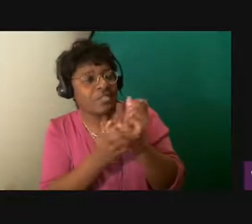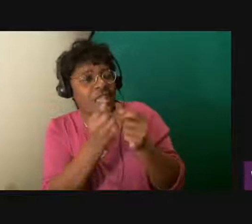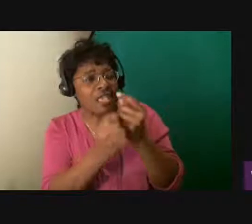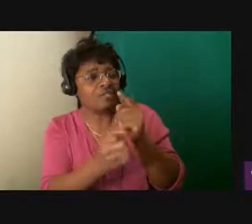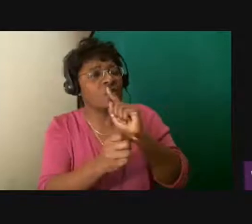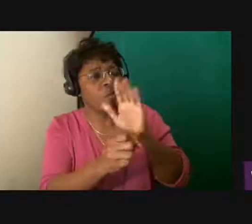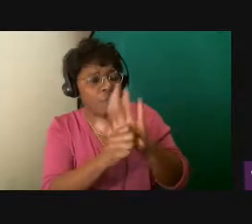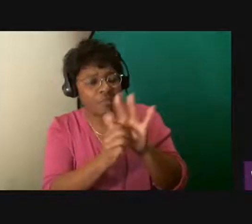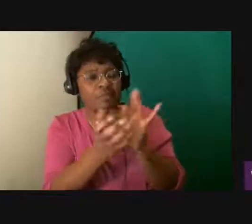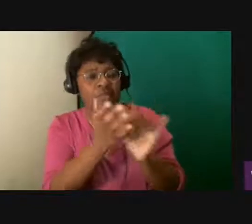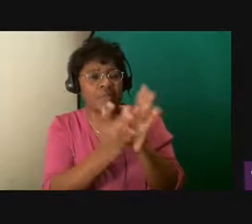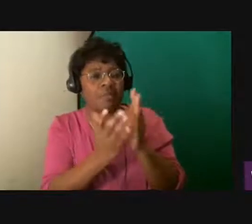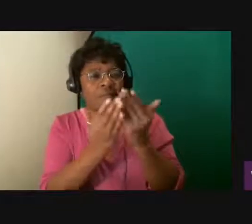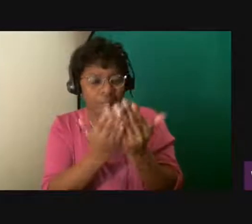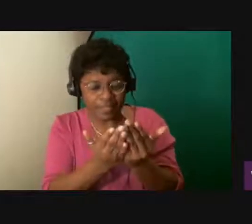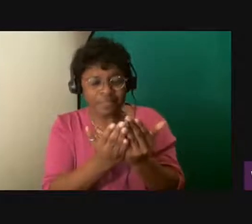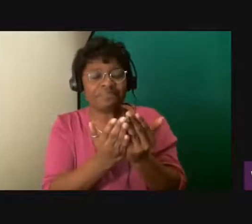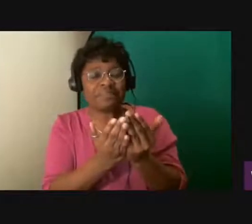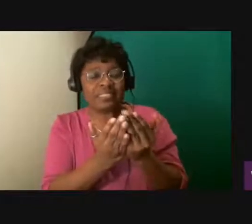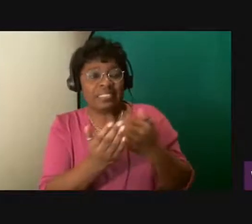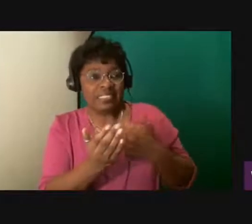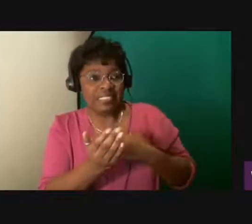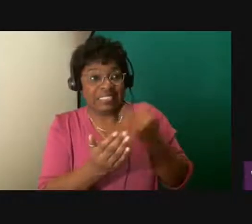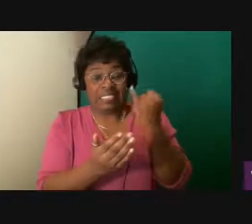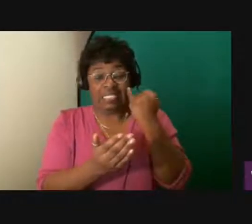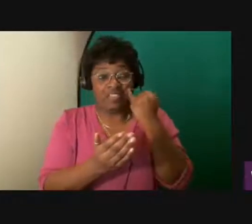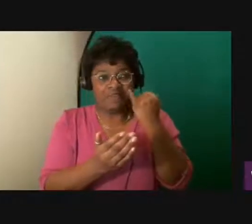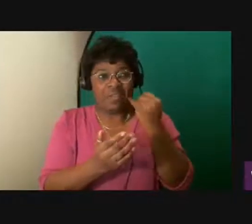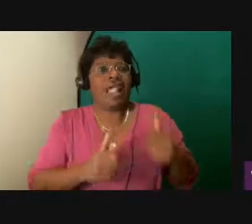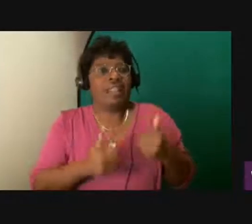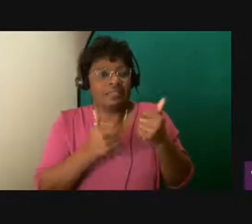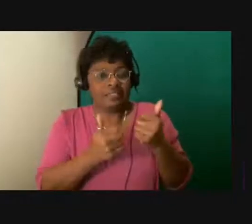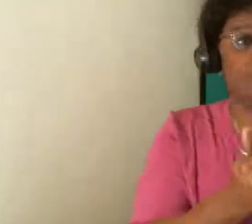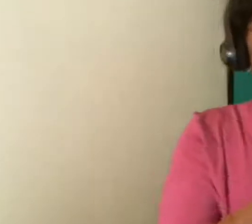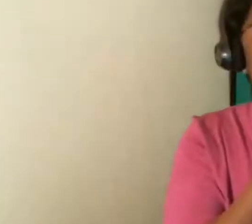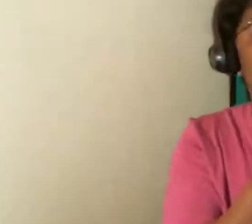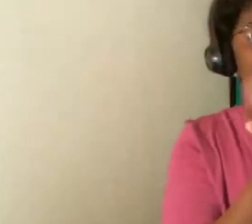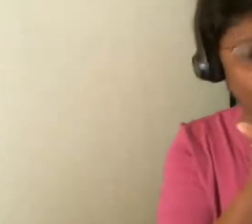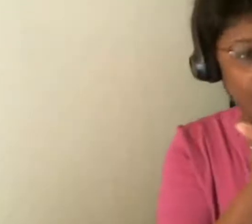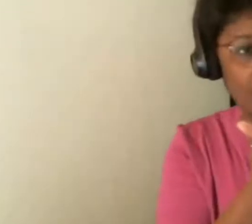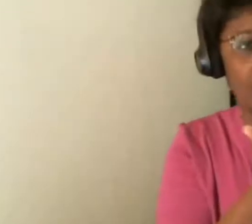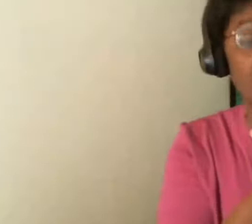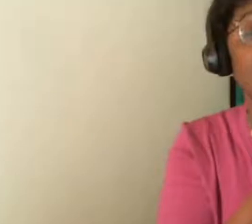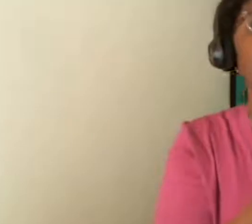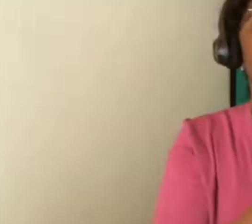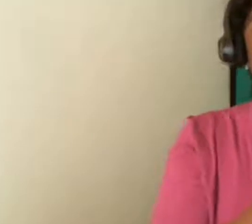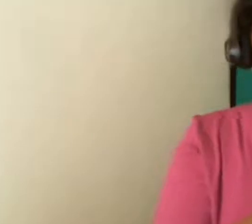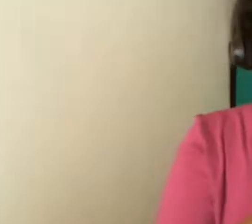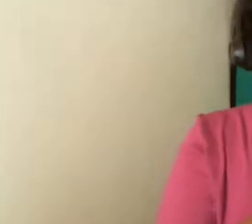For Hebrews 11:6 reads, "But without faith, it is impossible to please him."